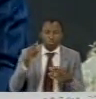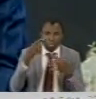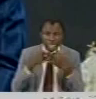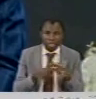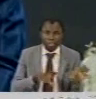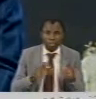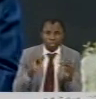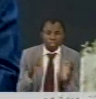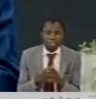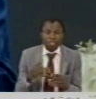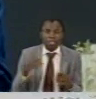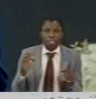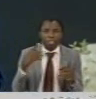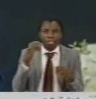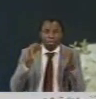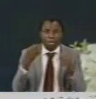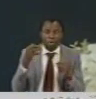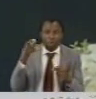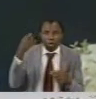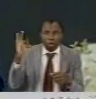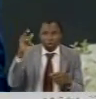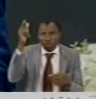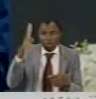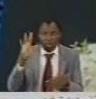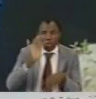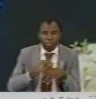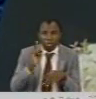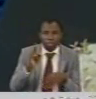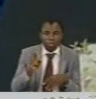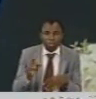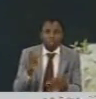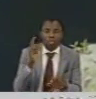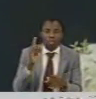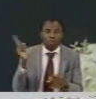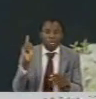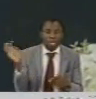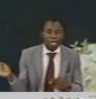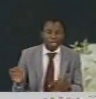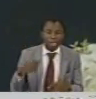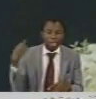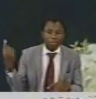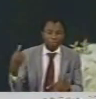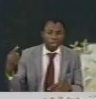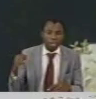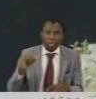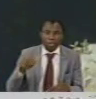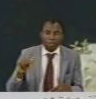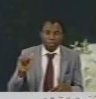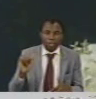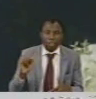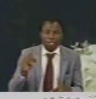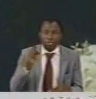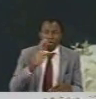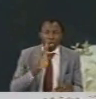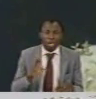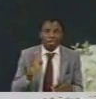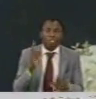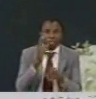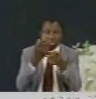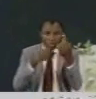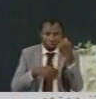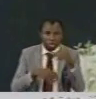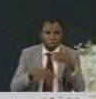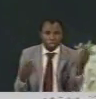been healed. Wherever you are, start coming out. Just shout praise the Lord. And we all